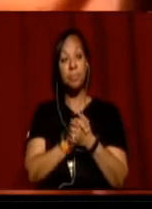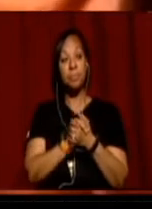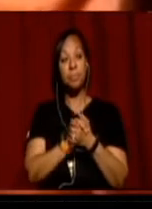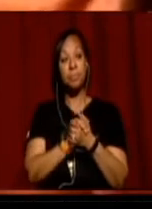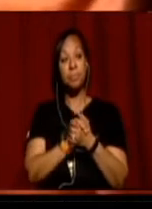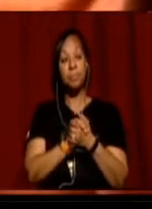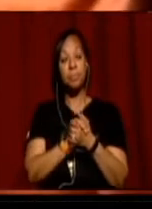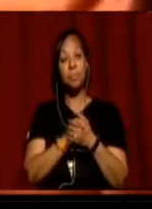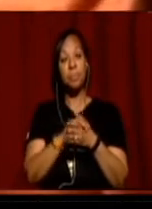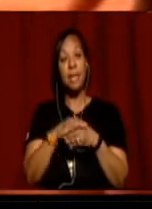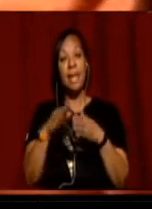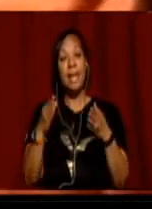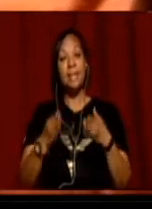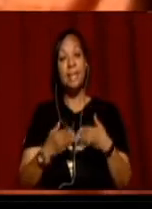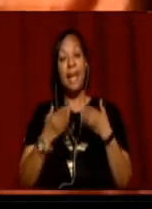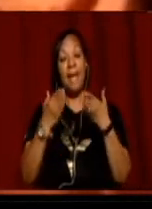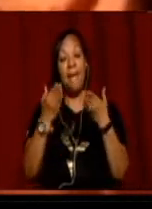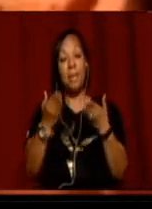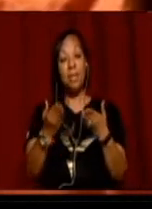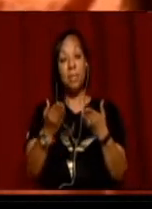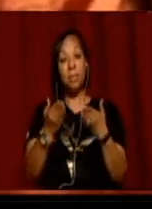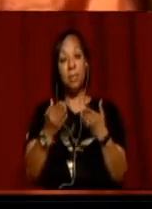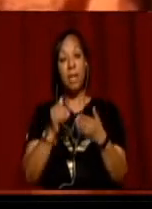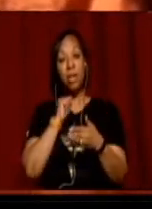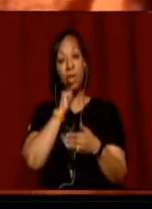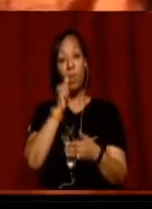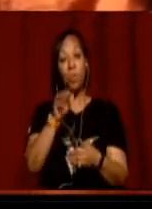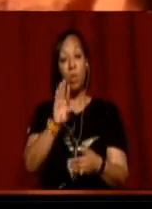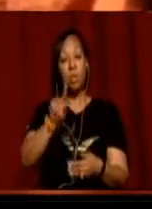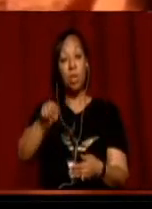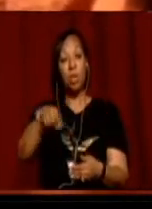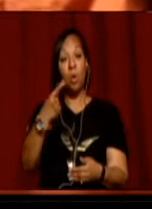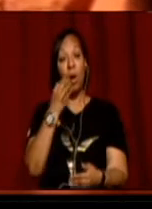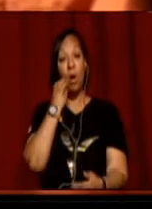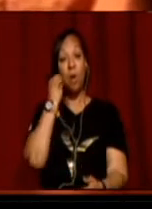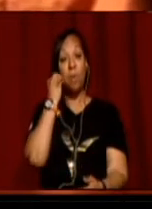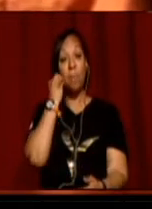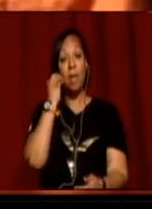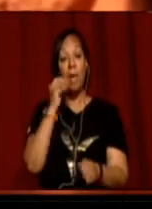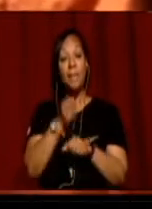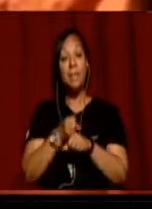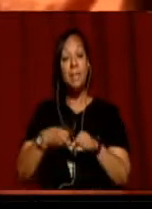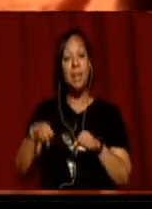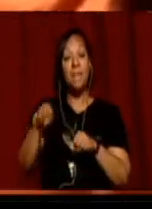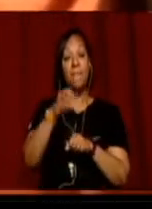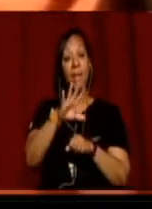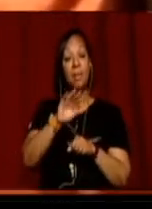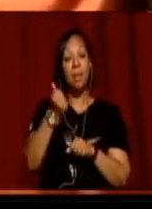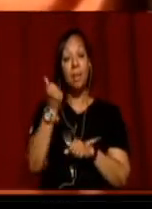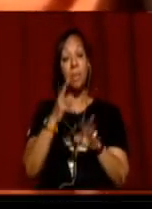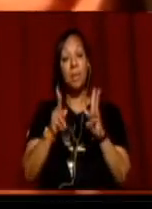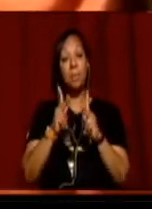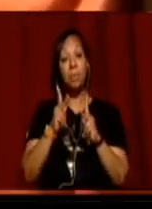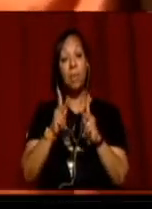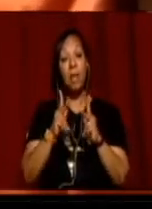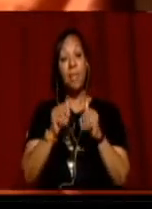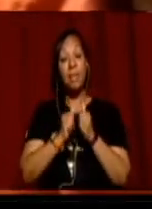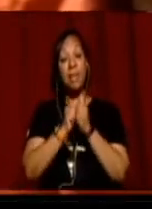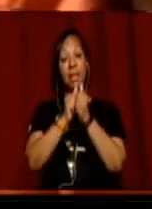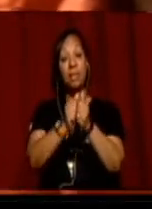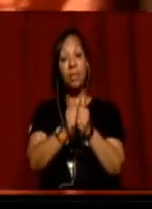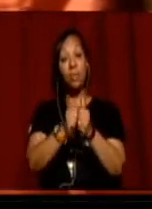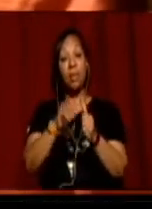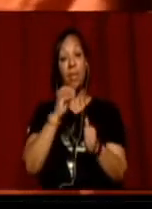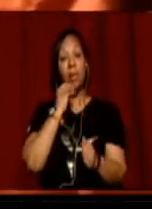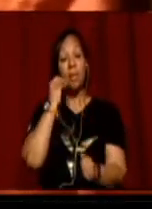been highly exposed to cases and don't want to go home because they're afraid they may infect their loved ones. And so we give them a hotel room